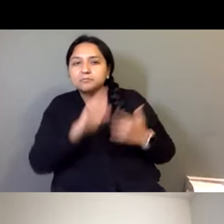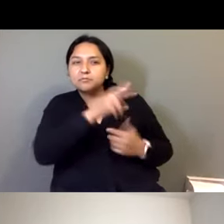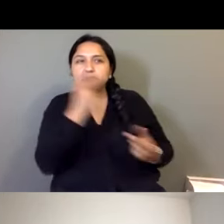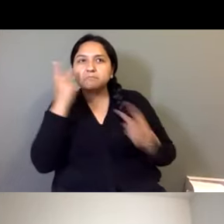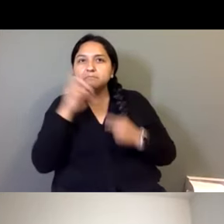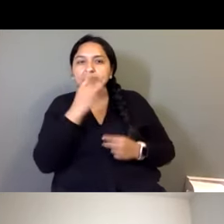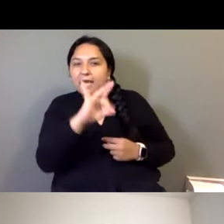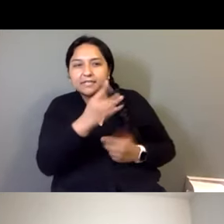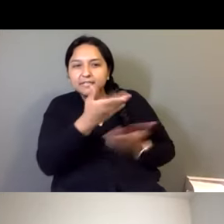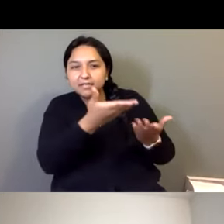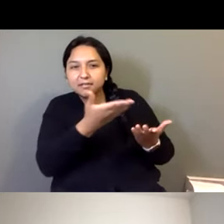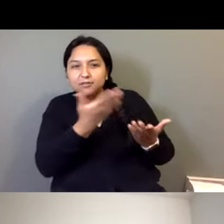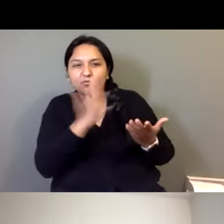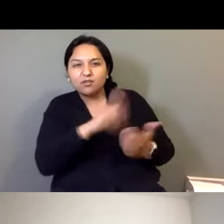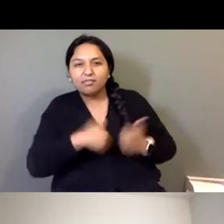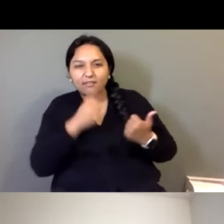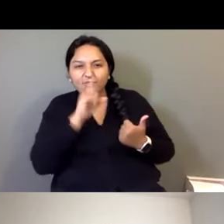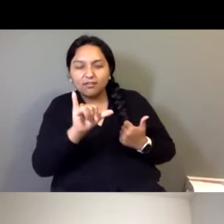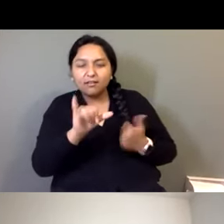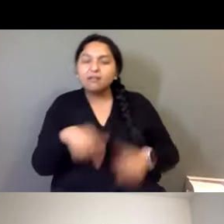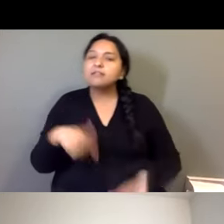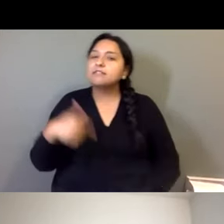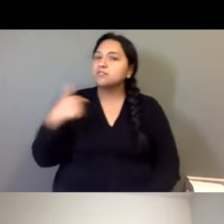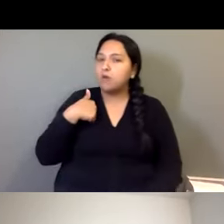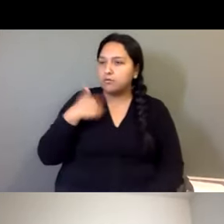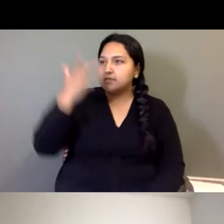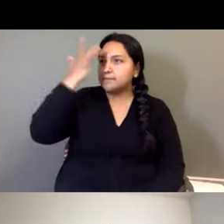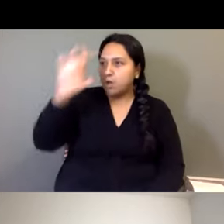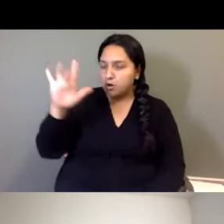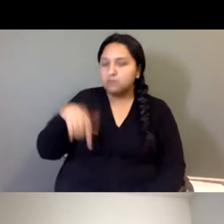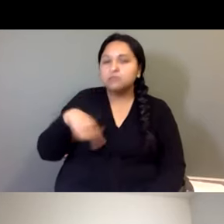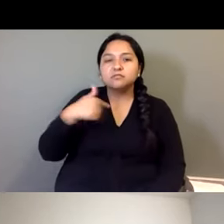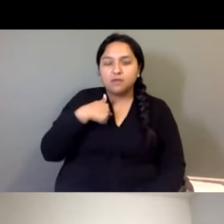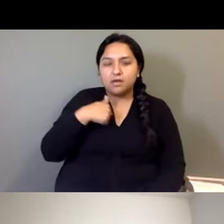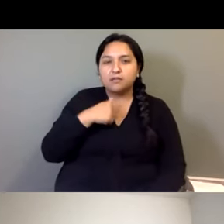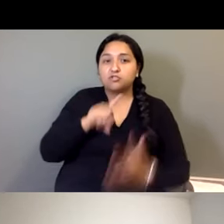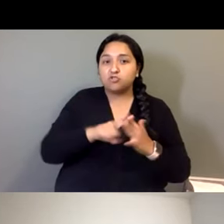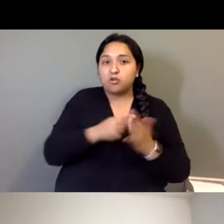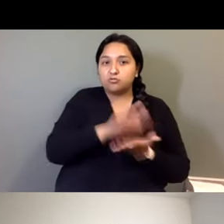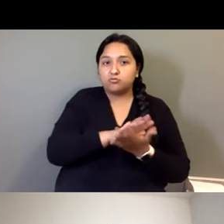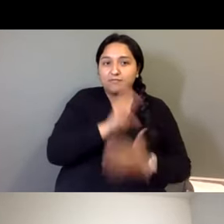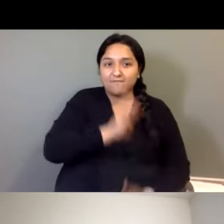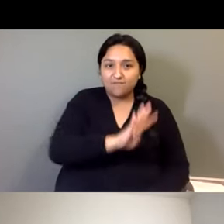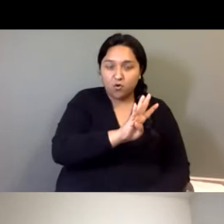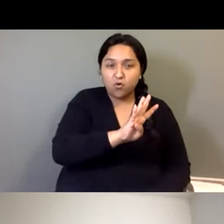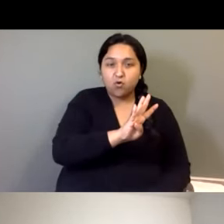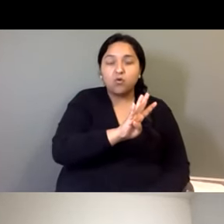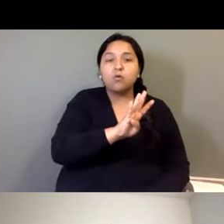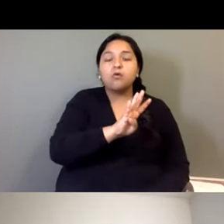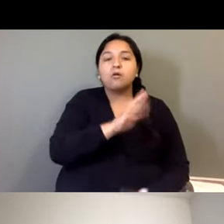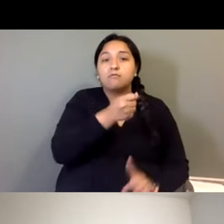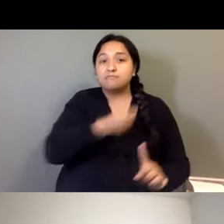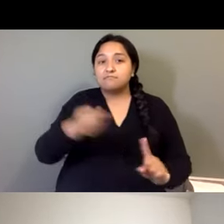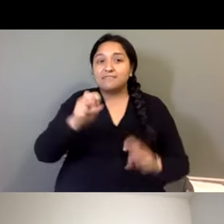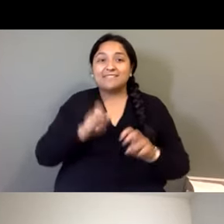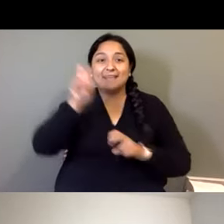very smart. I started school at 4. They put me into the juniors at 6. You weren't supposed to go up till 7. So I went right